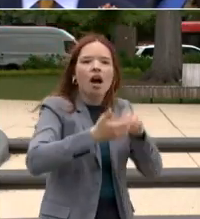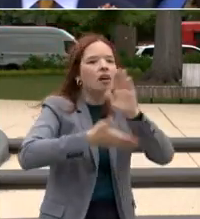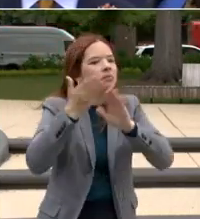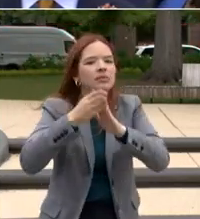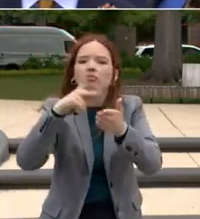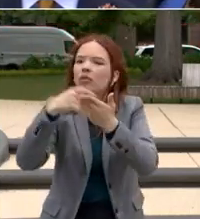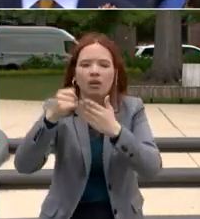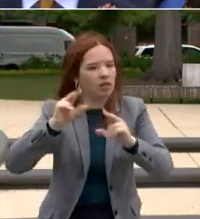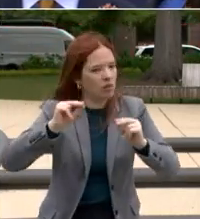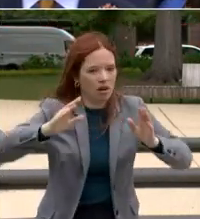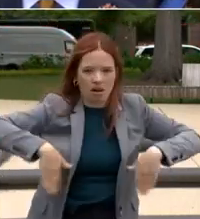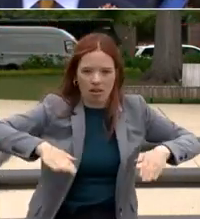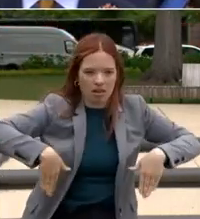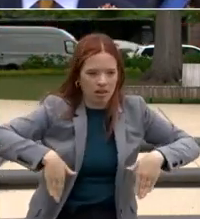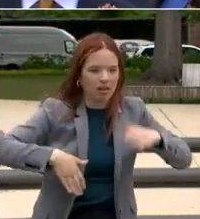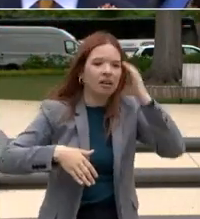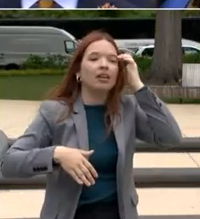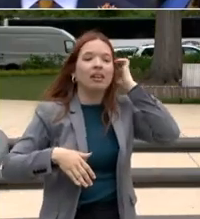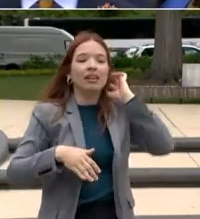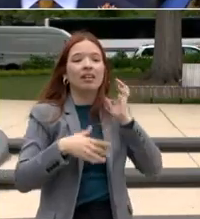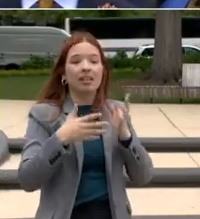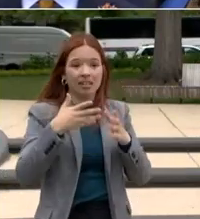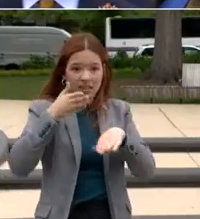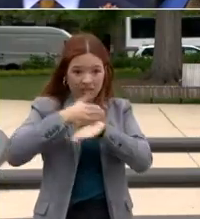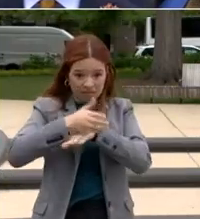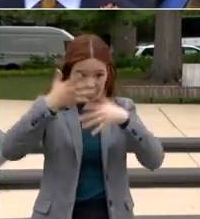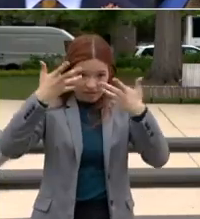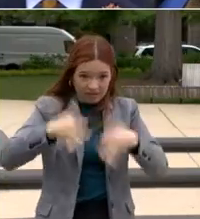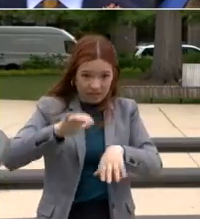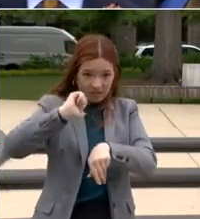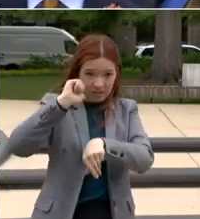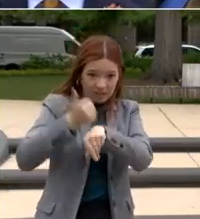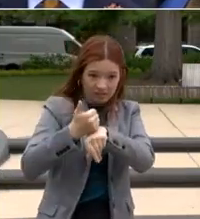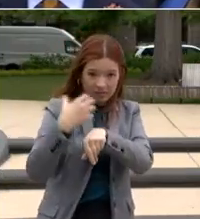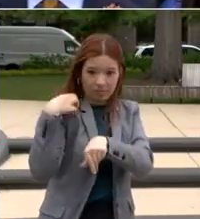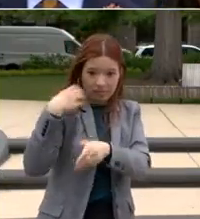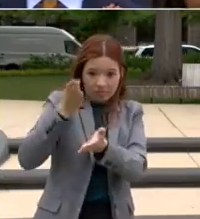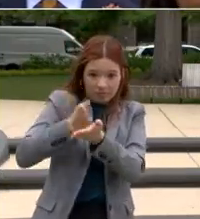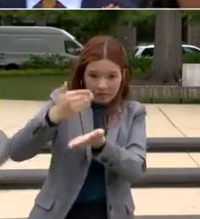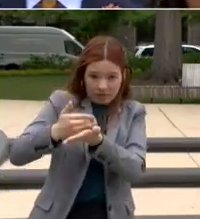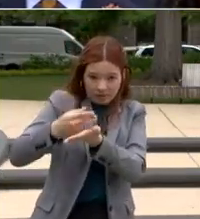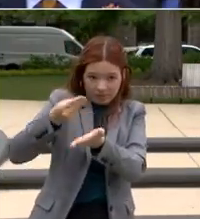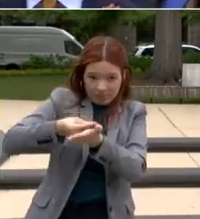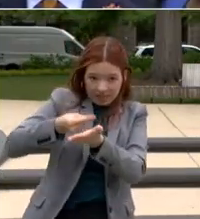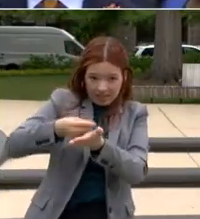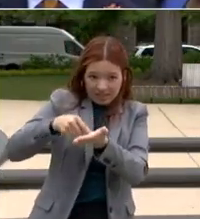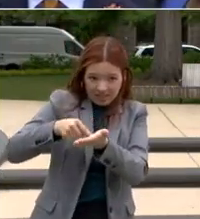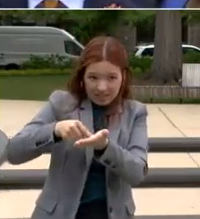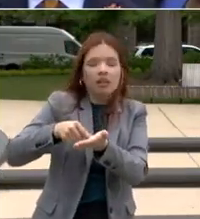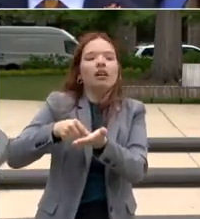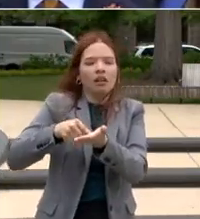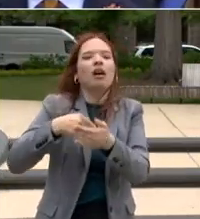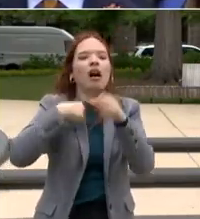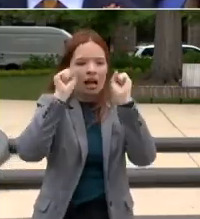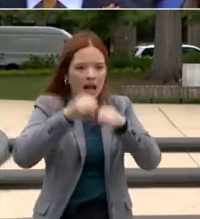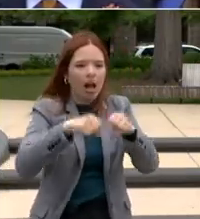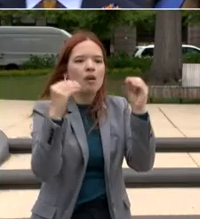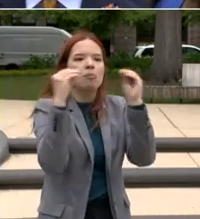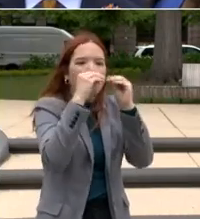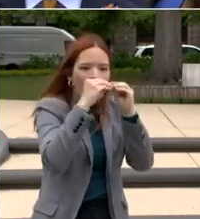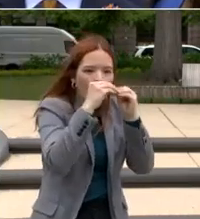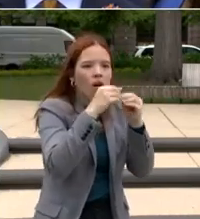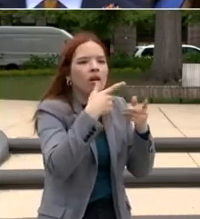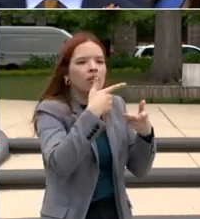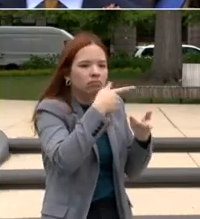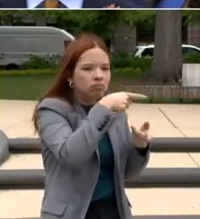have a conversation if there are other funding priorities that colleagues are very interested in. I will just say, in terms of the free buses, I